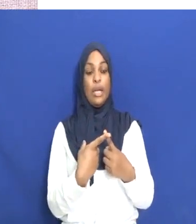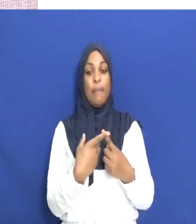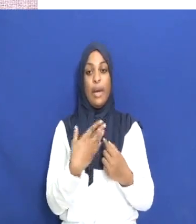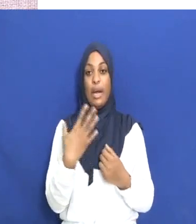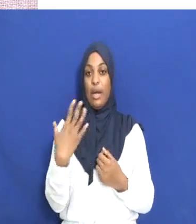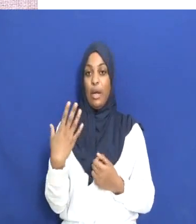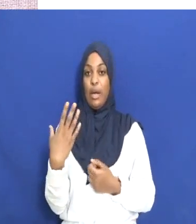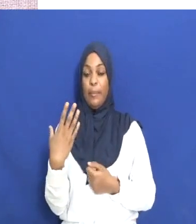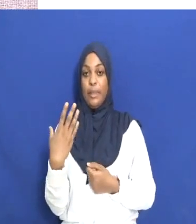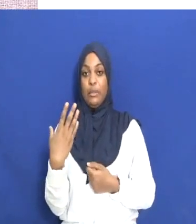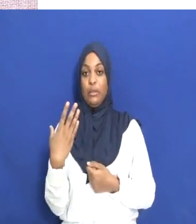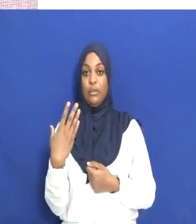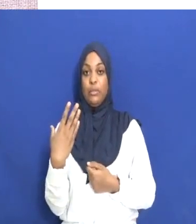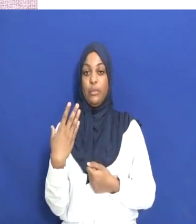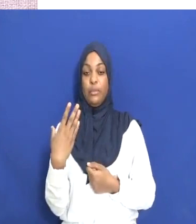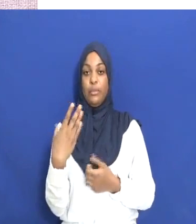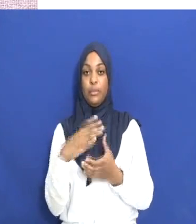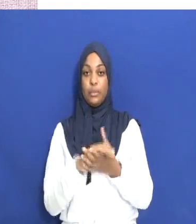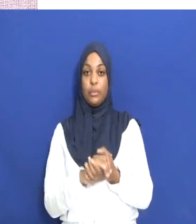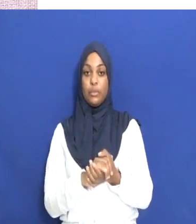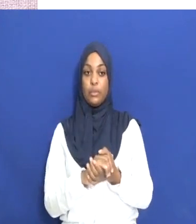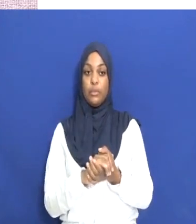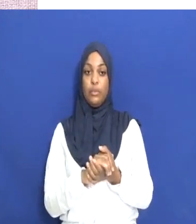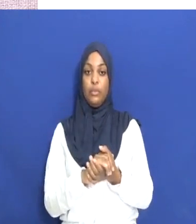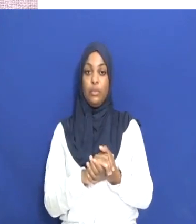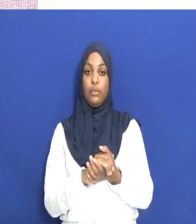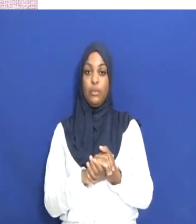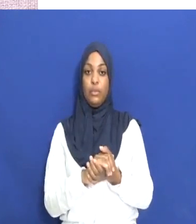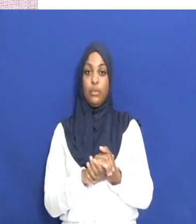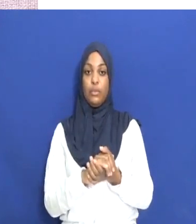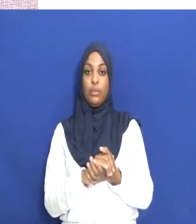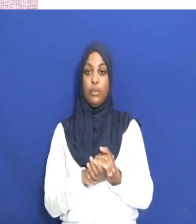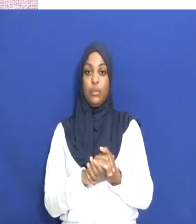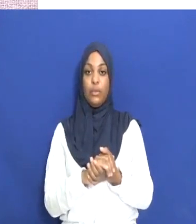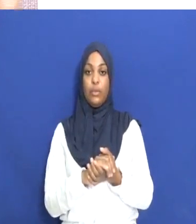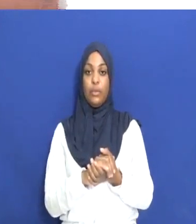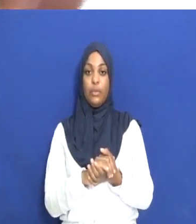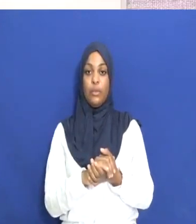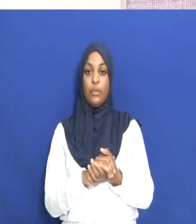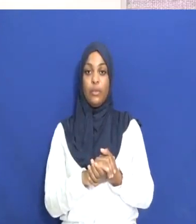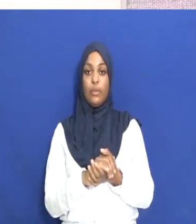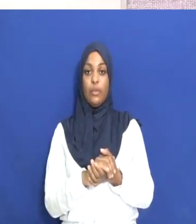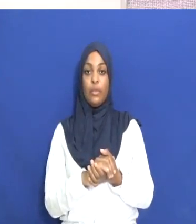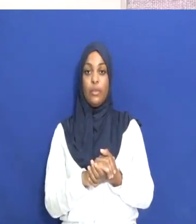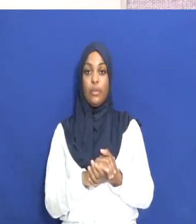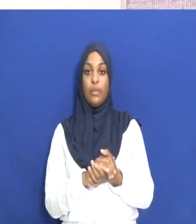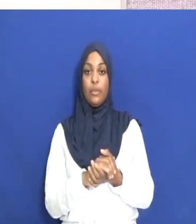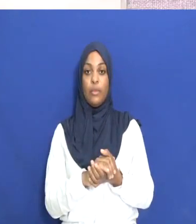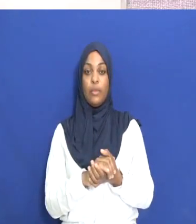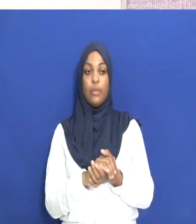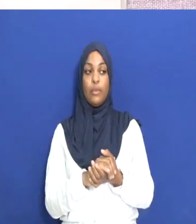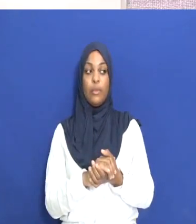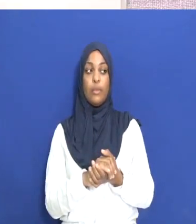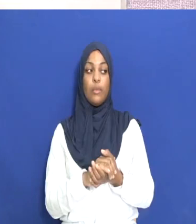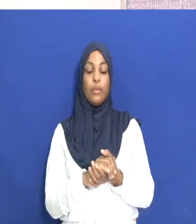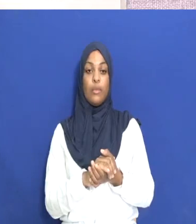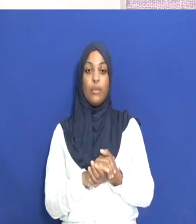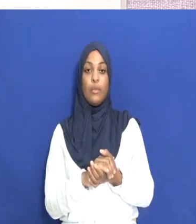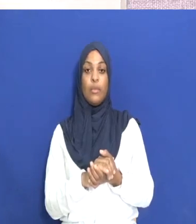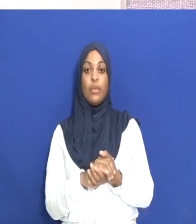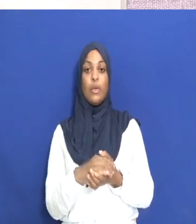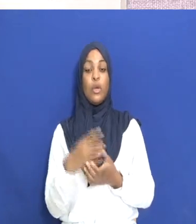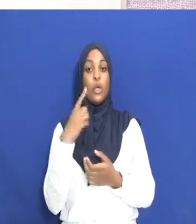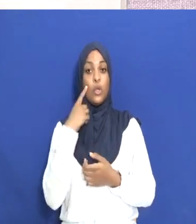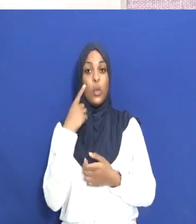times does each number multiply by itself? Well, we can see here, for our 3